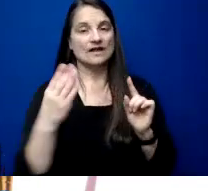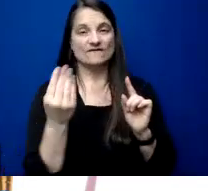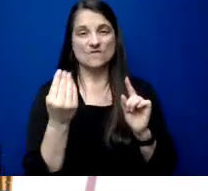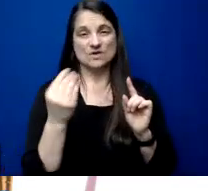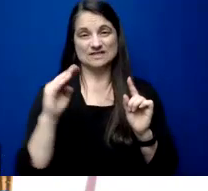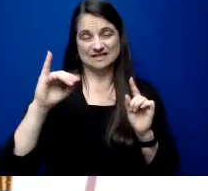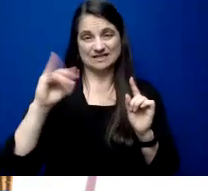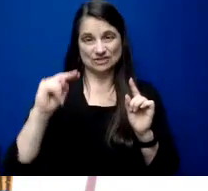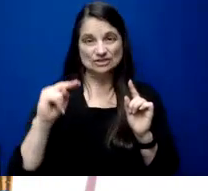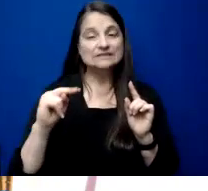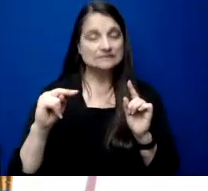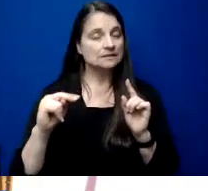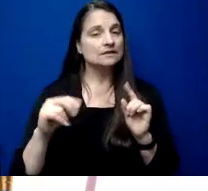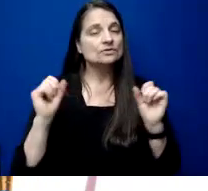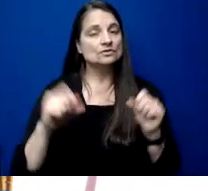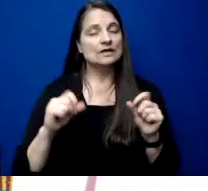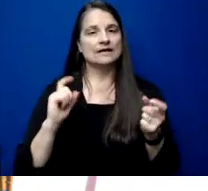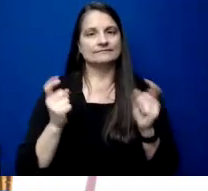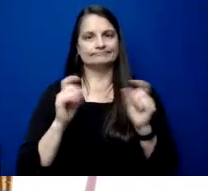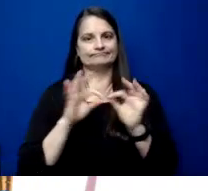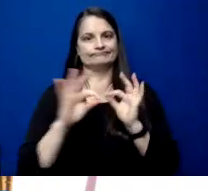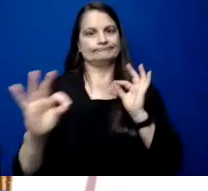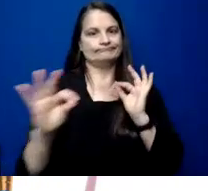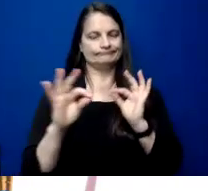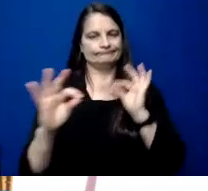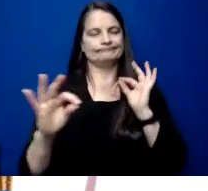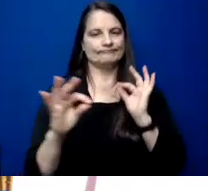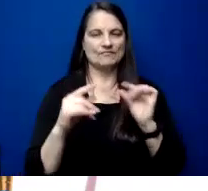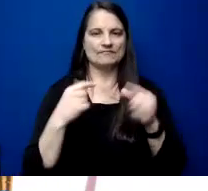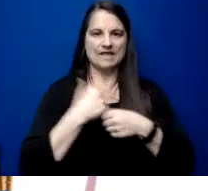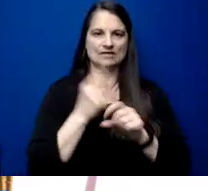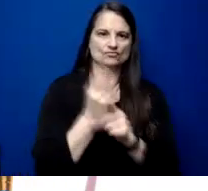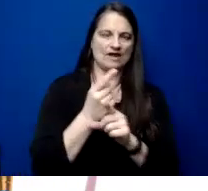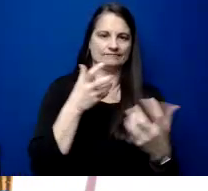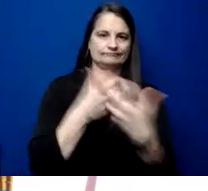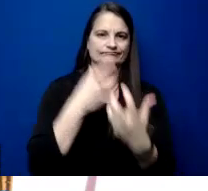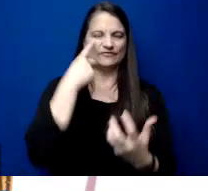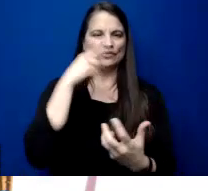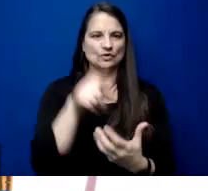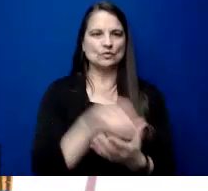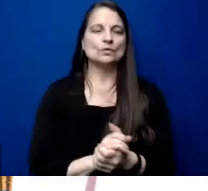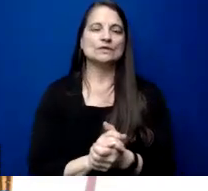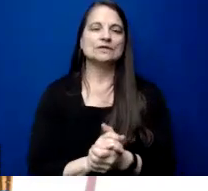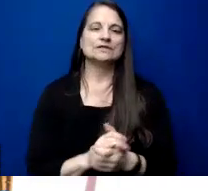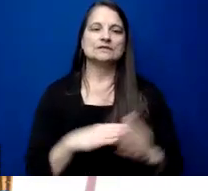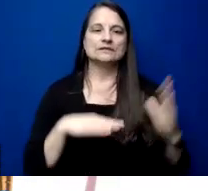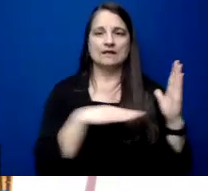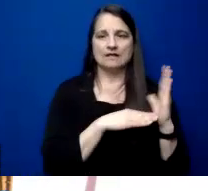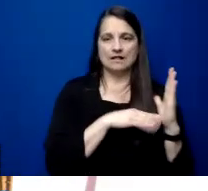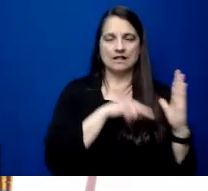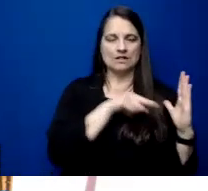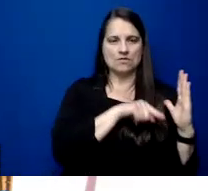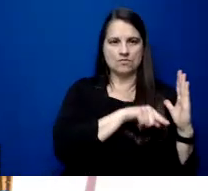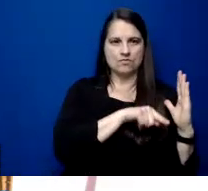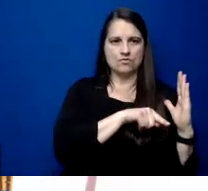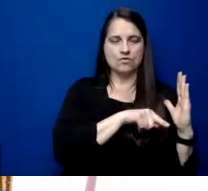very, very customizable to get the exact right length for you. We also have some stylus options that are a little bit thicker or